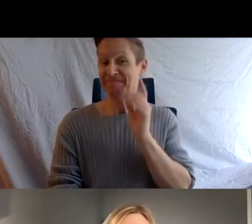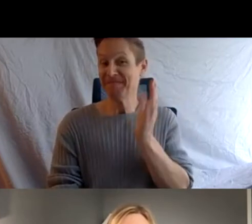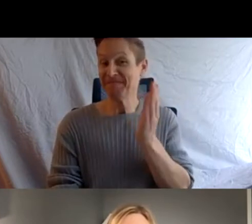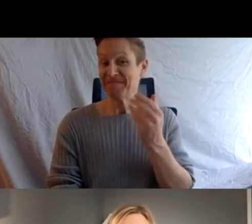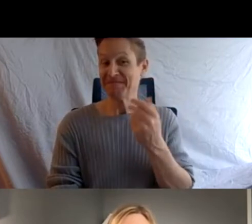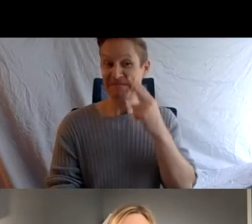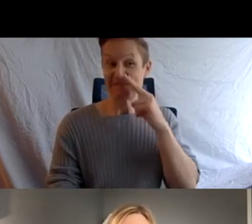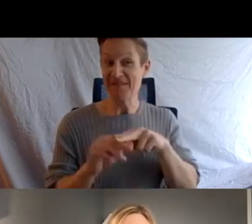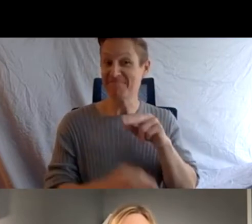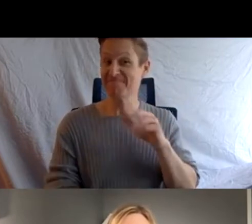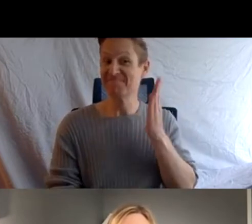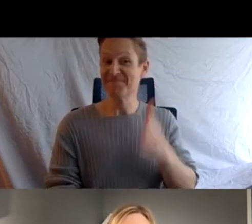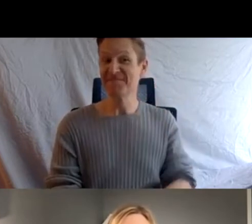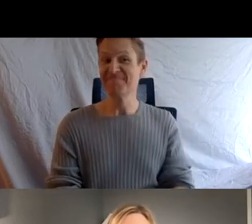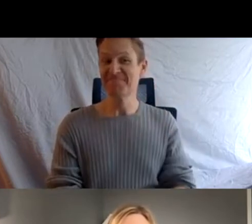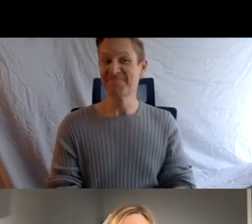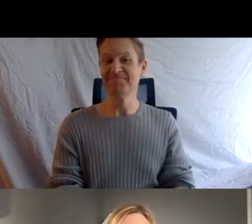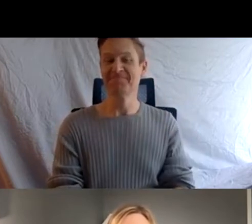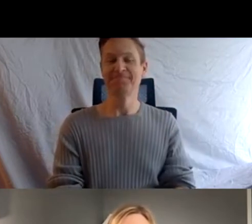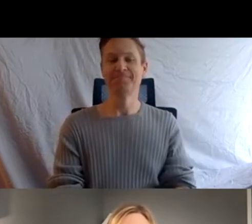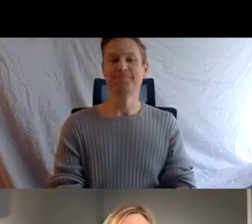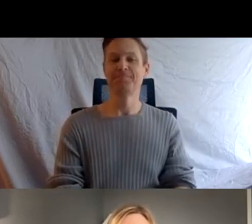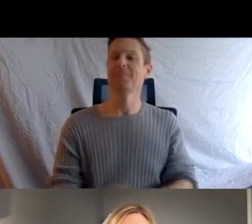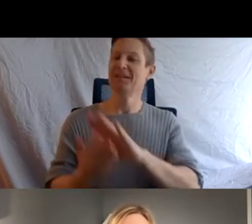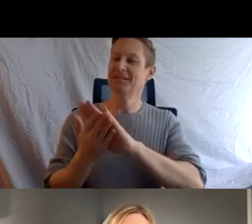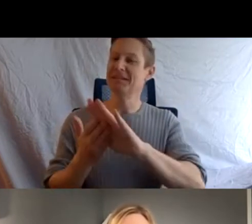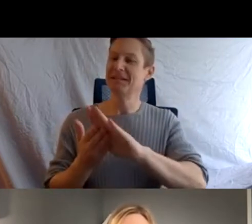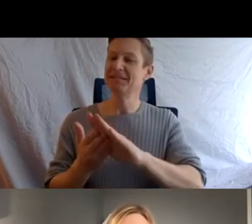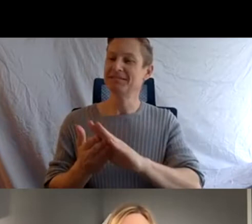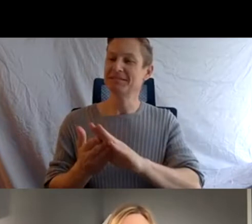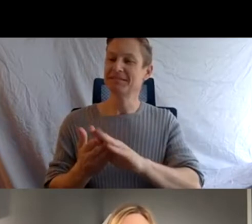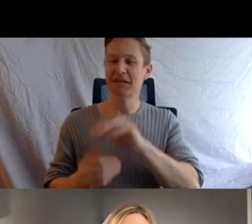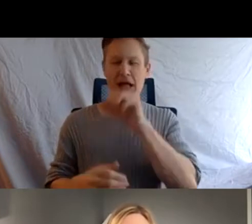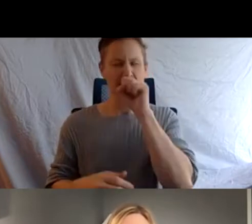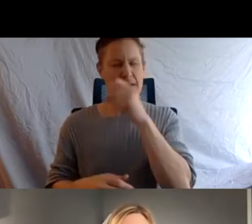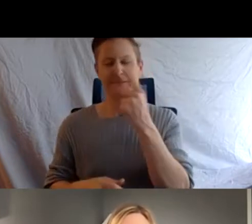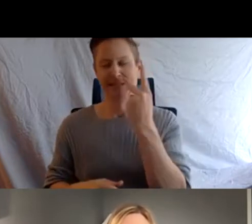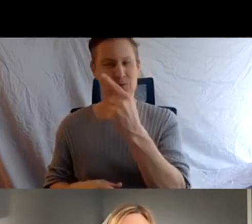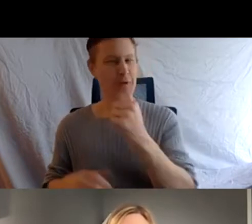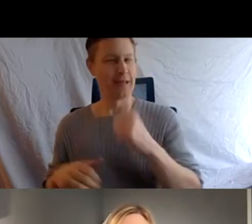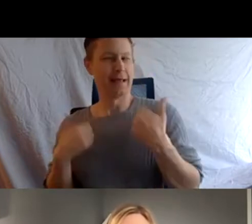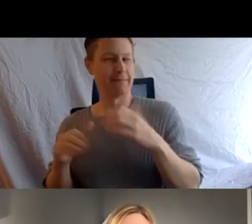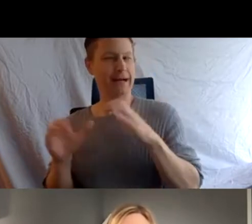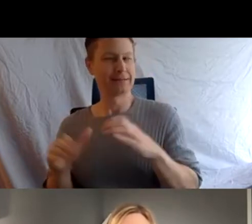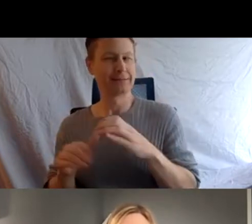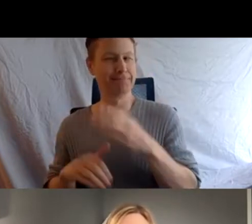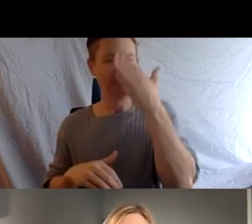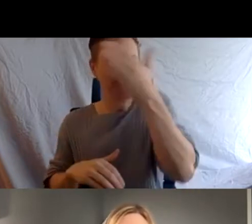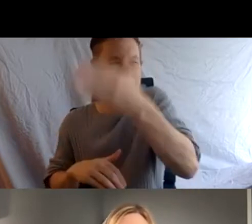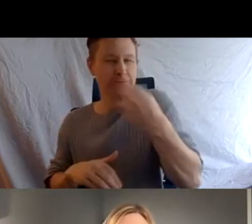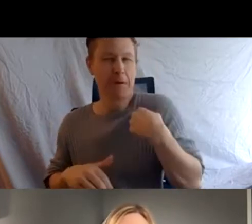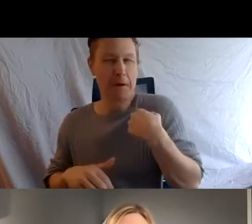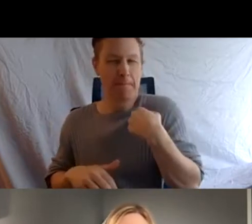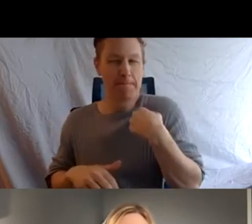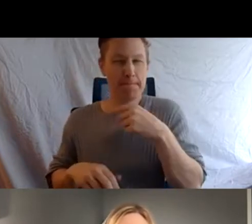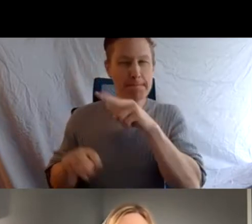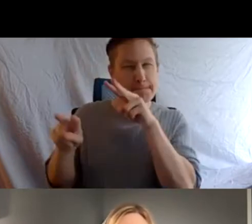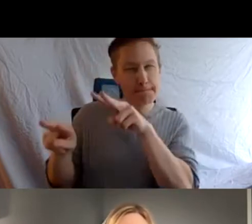fun. Nice. All right. I would love to see you in live action someday. So I'm going to be watching out for